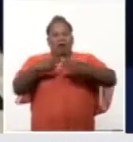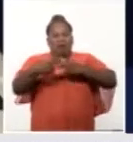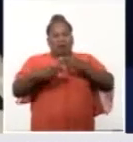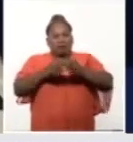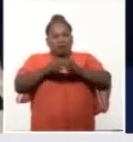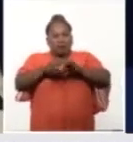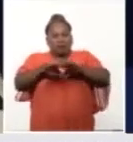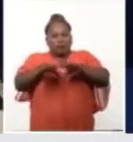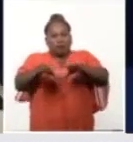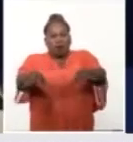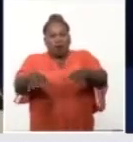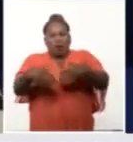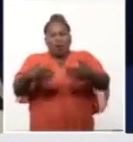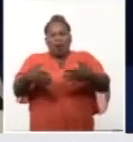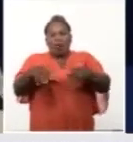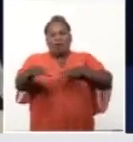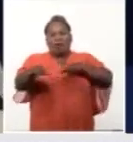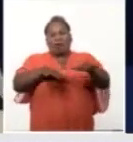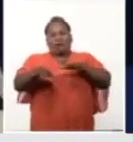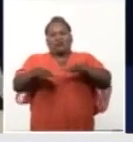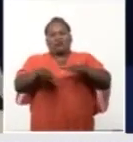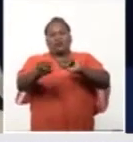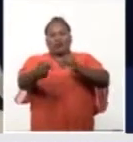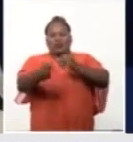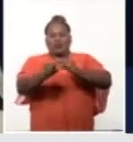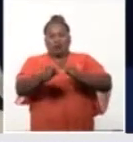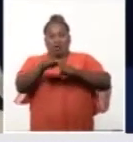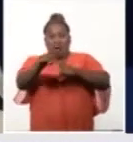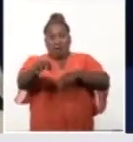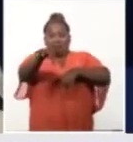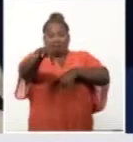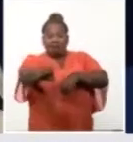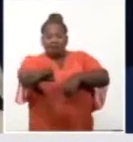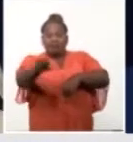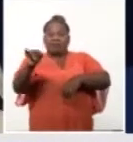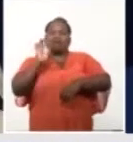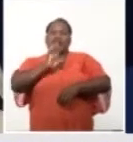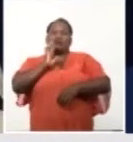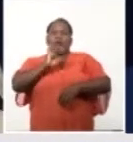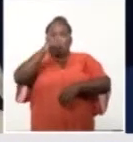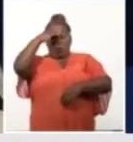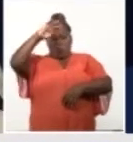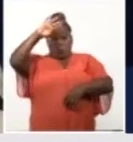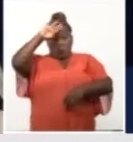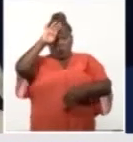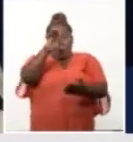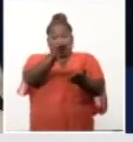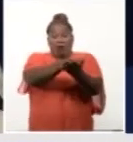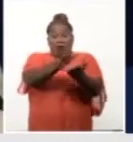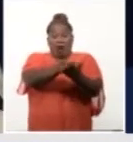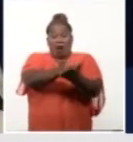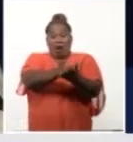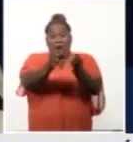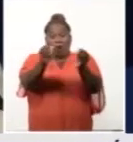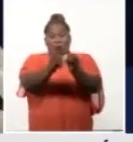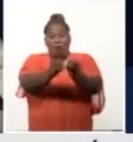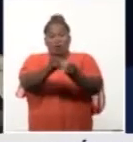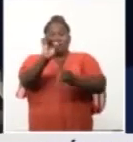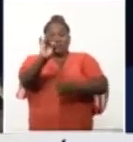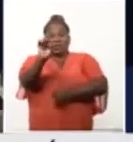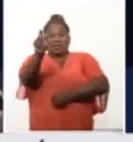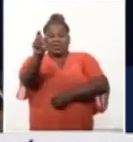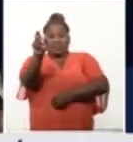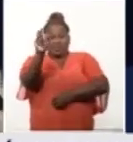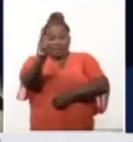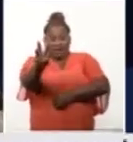to trying to trace back the source, and oftentimes the cause of infection is identified and the control actions